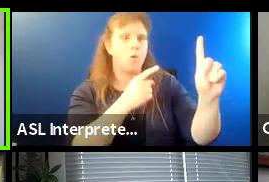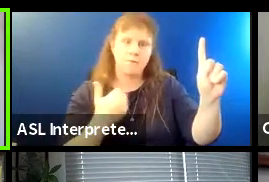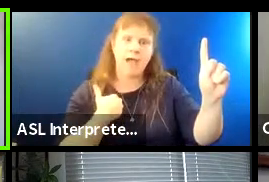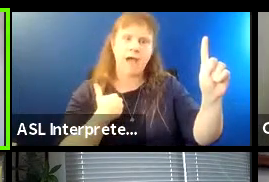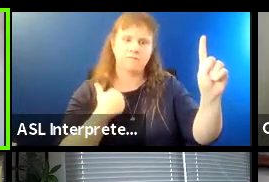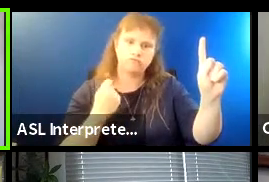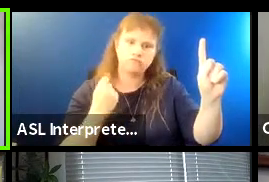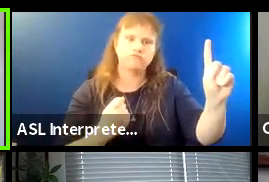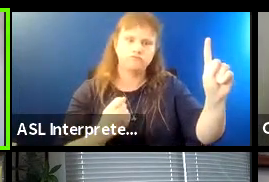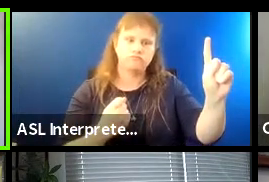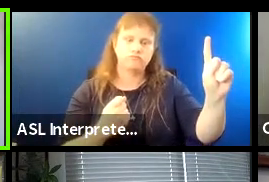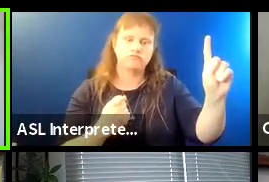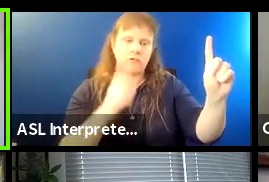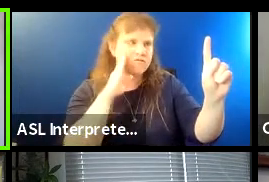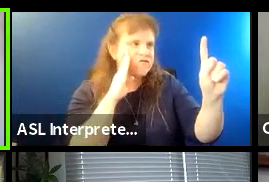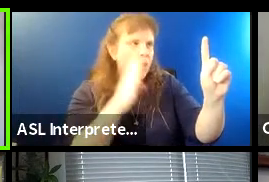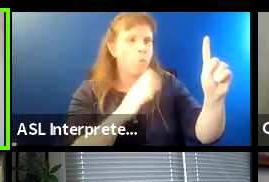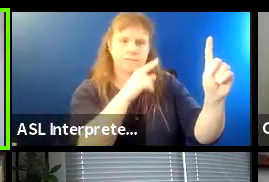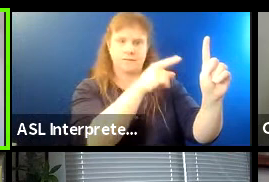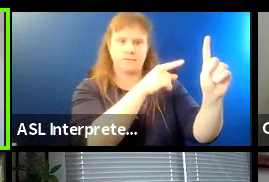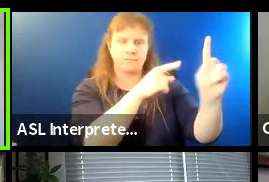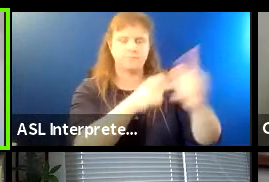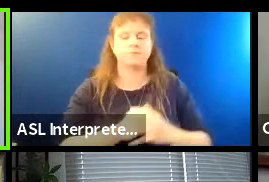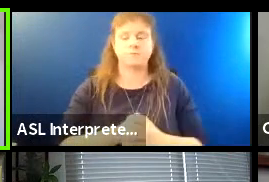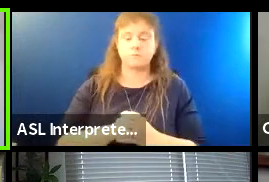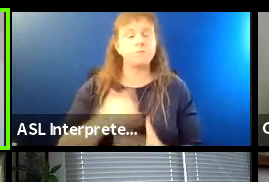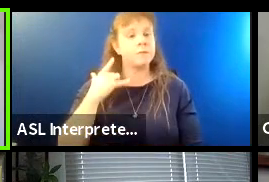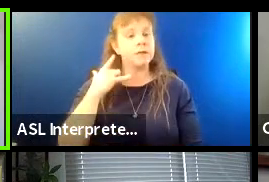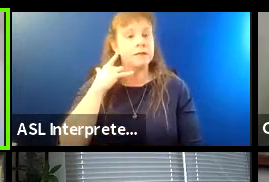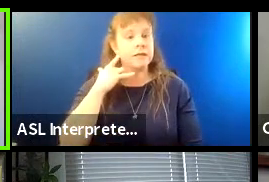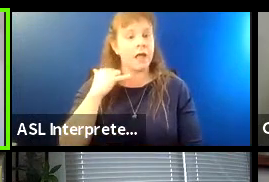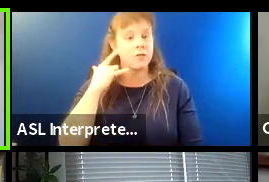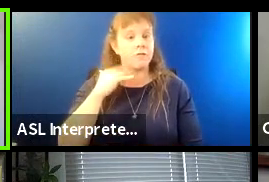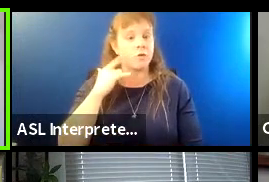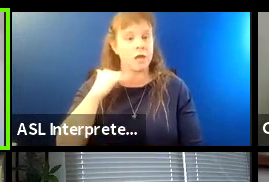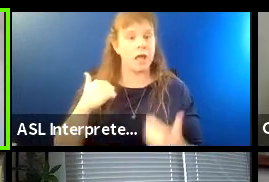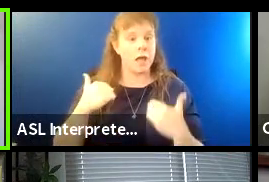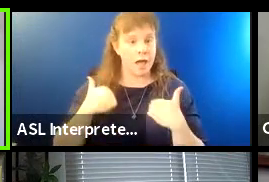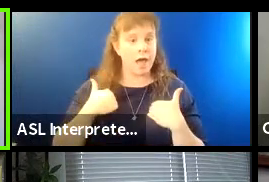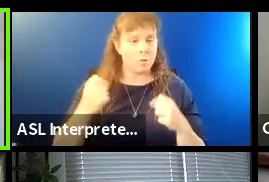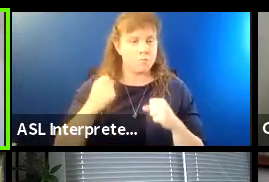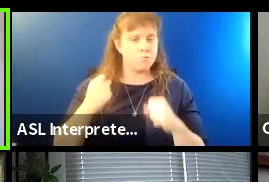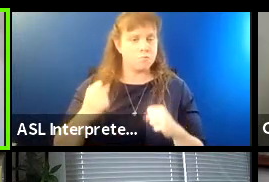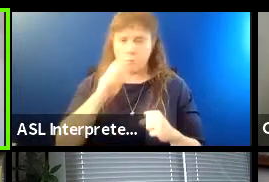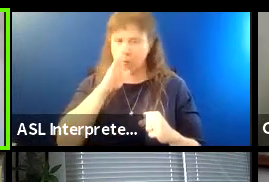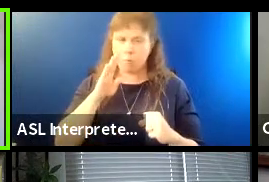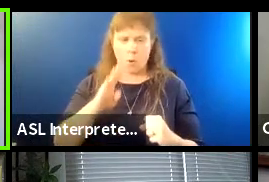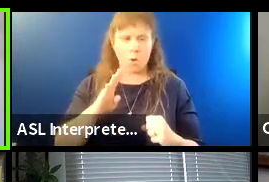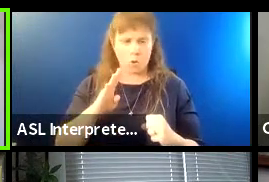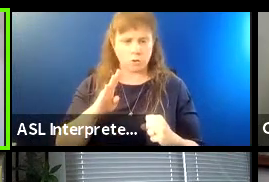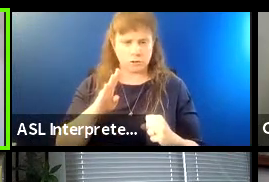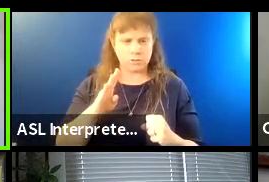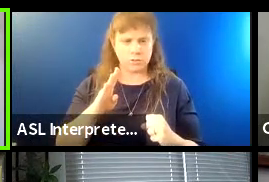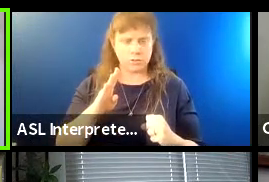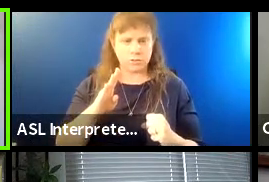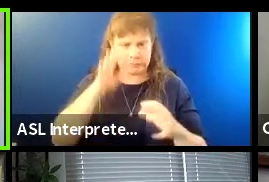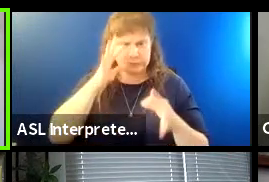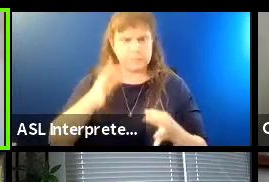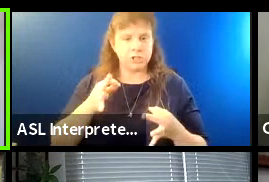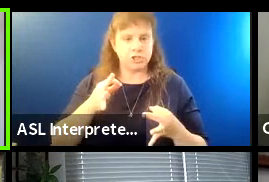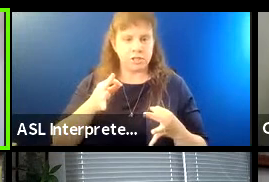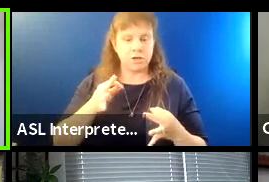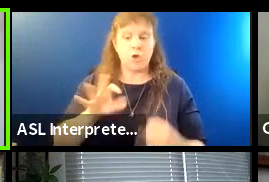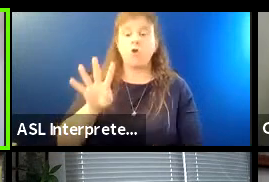California took the incredibly bold step of allocating 40% of our vaccines to our